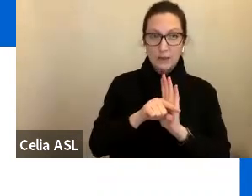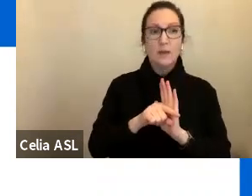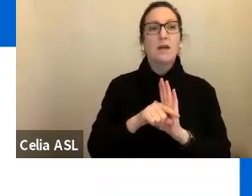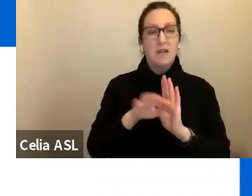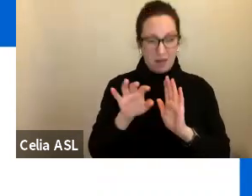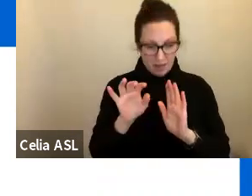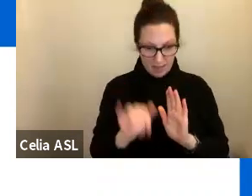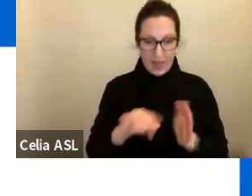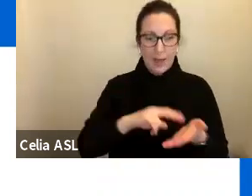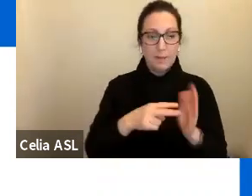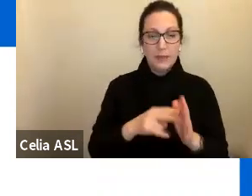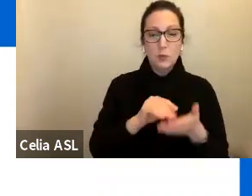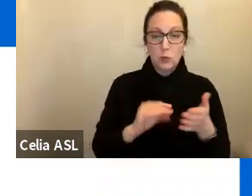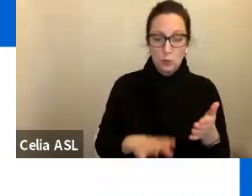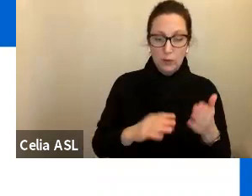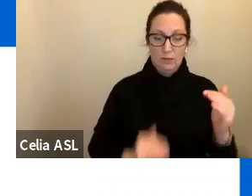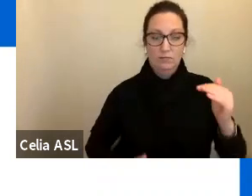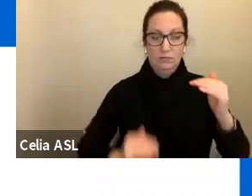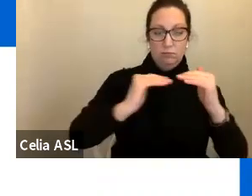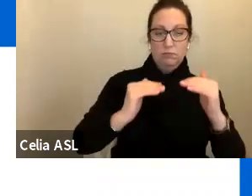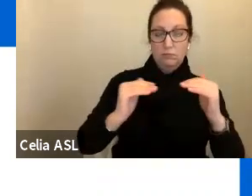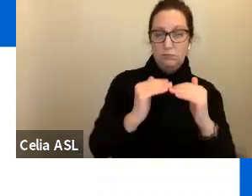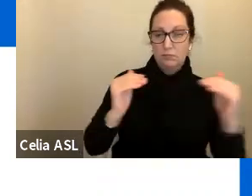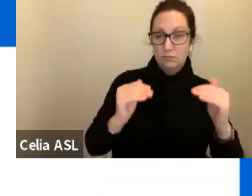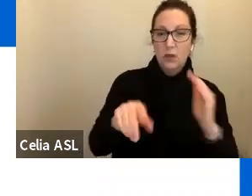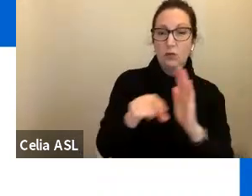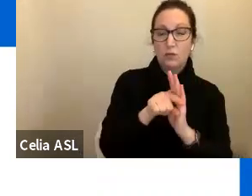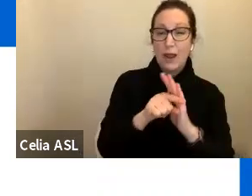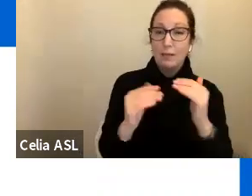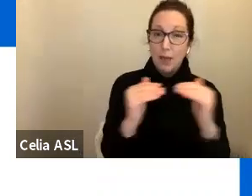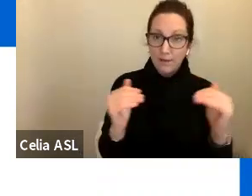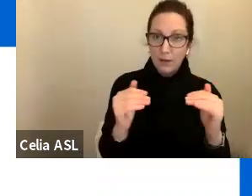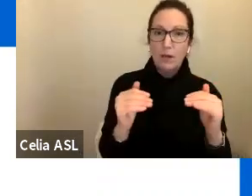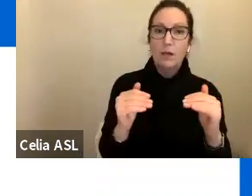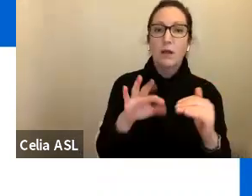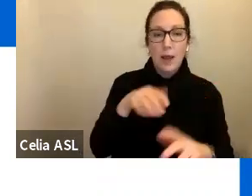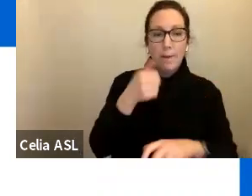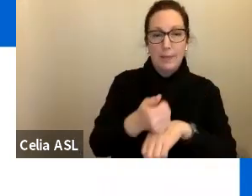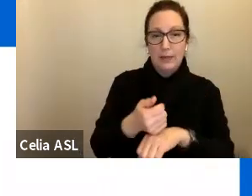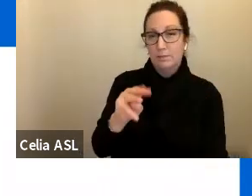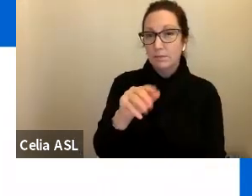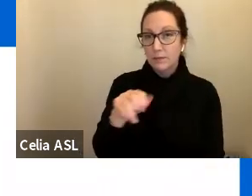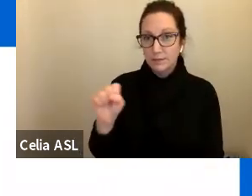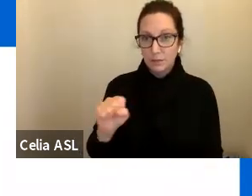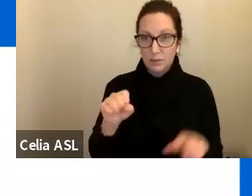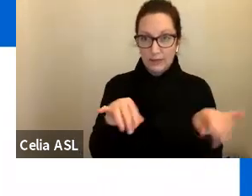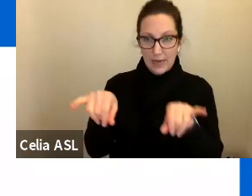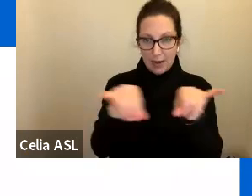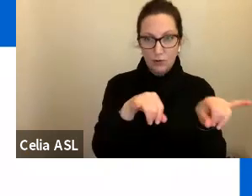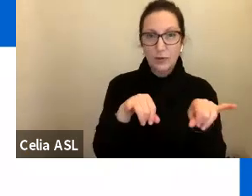performing at grade level based on a Massachusetts curriculum standards. So that is something that we've asked